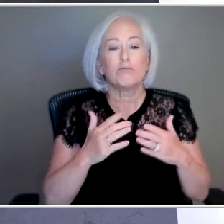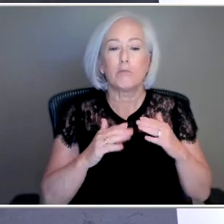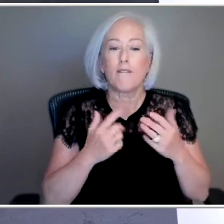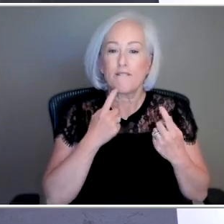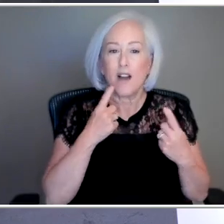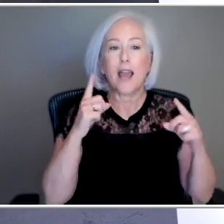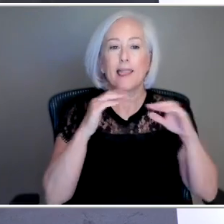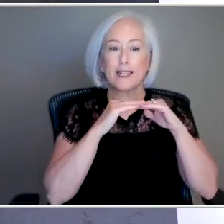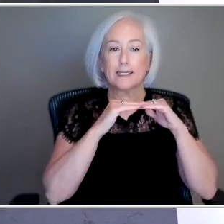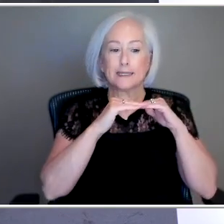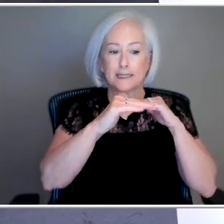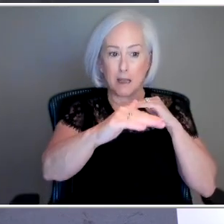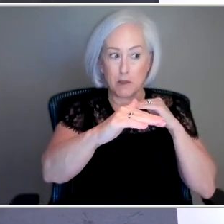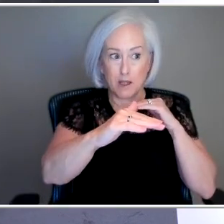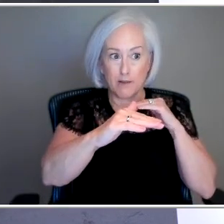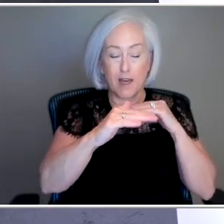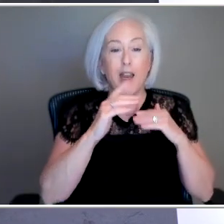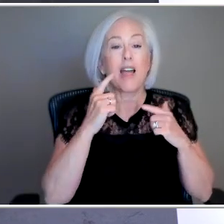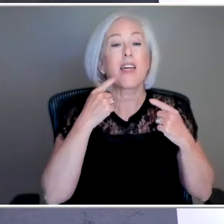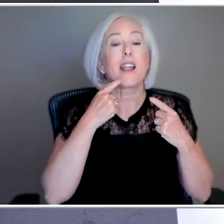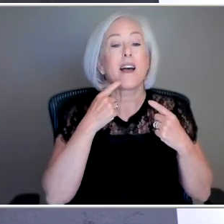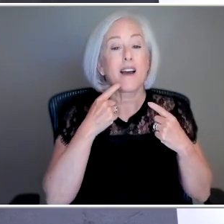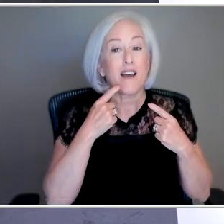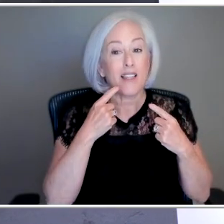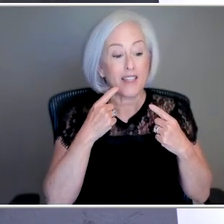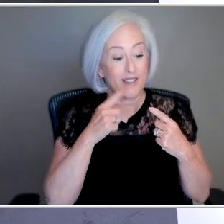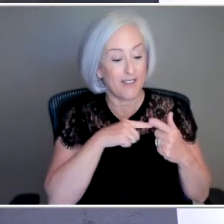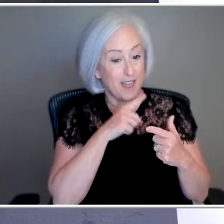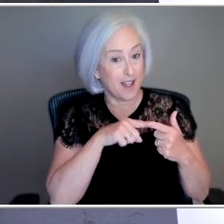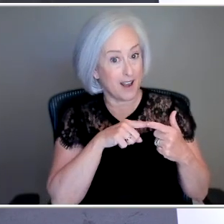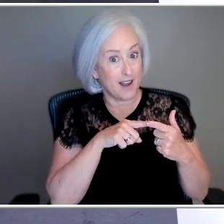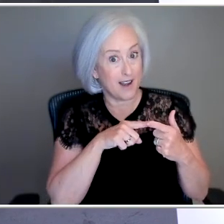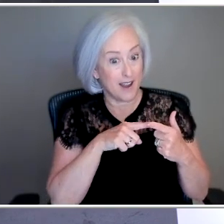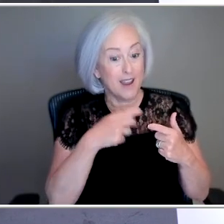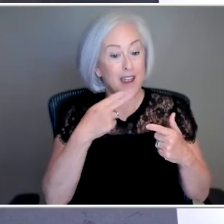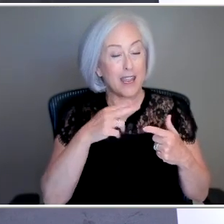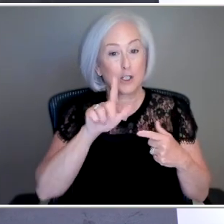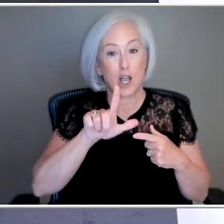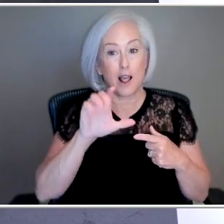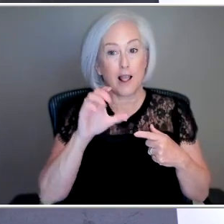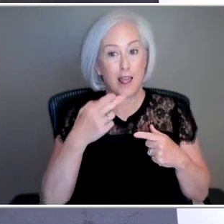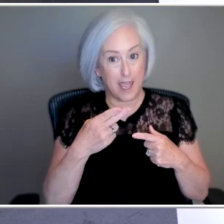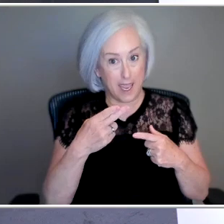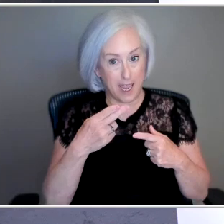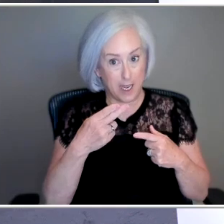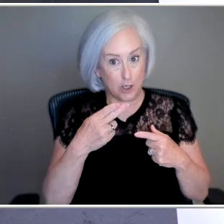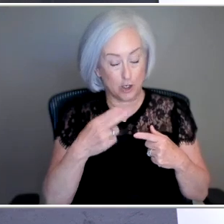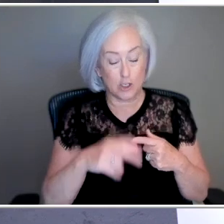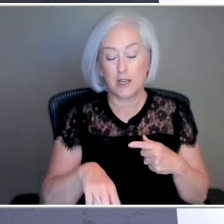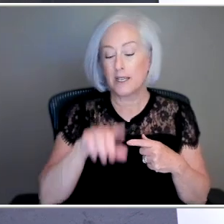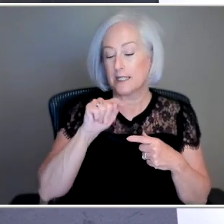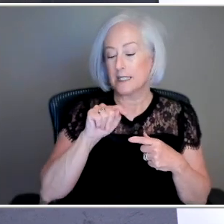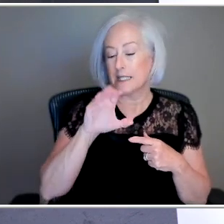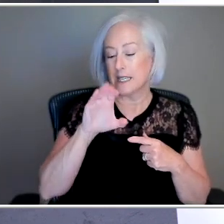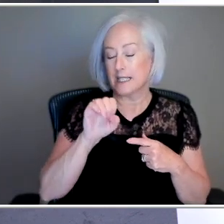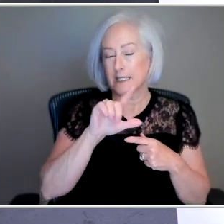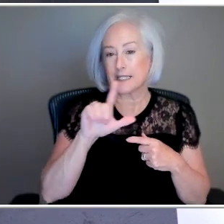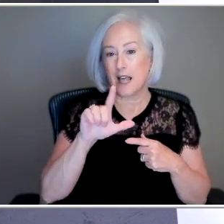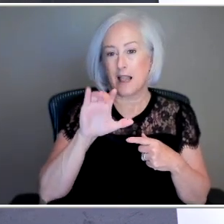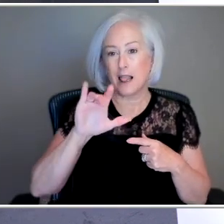eventually diagnosed a disease called HLH alongside T-cell lymphoma. So Dr.